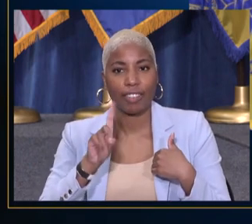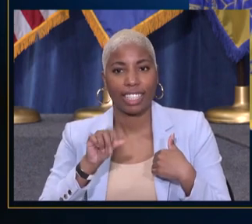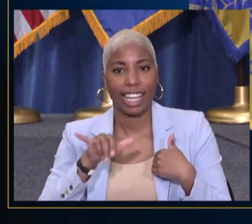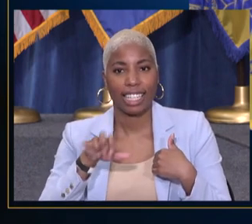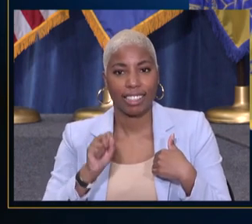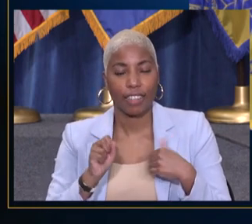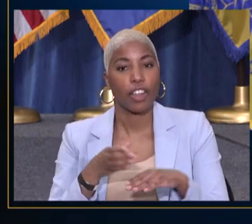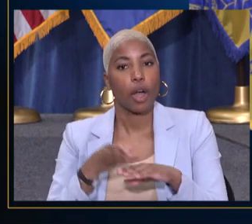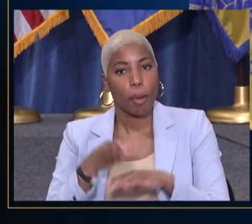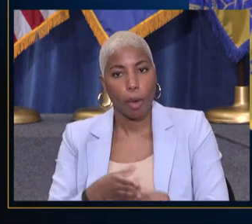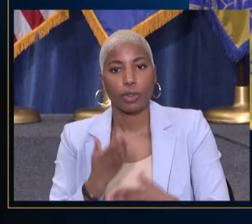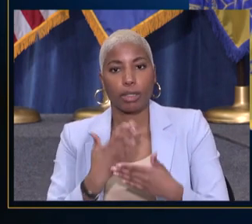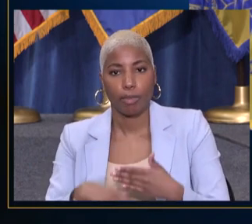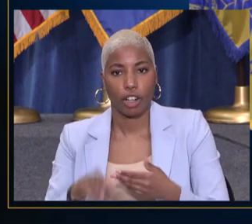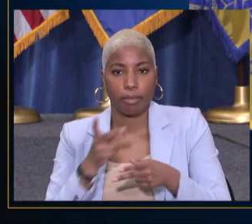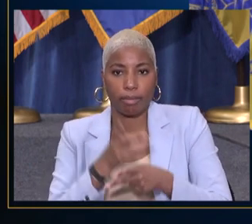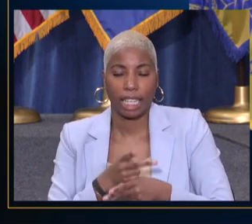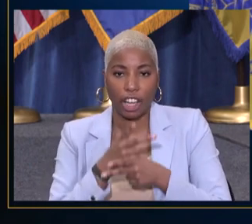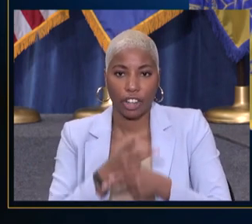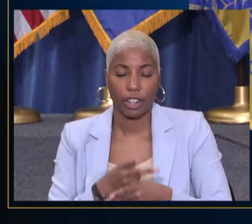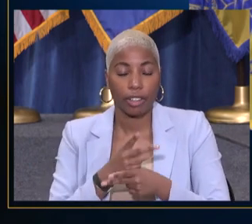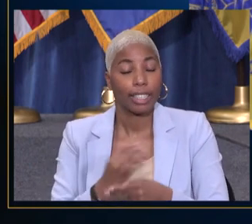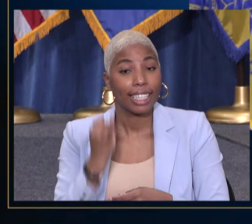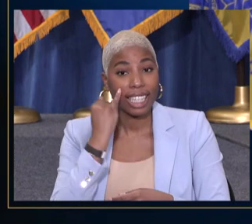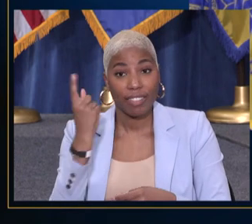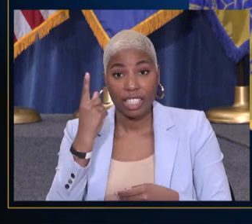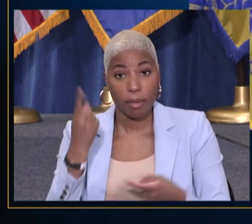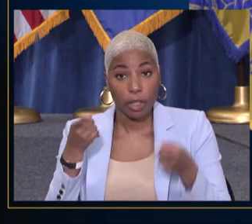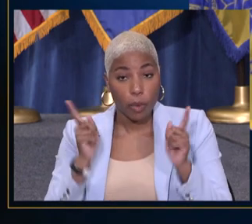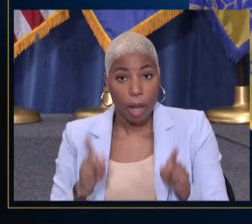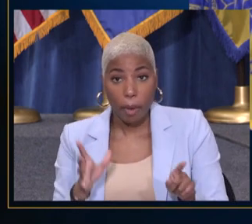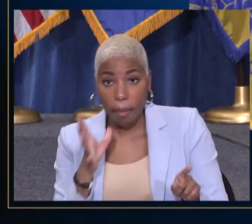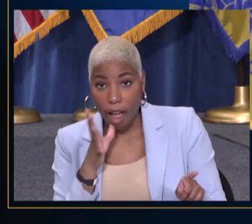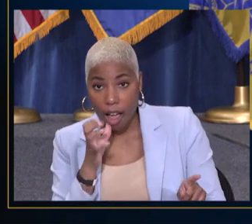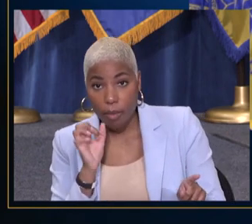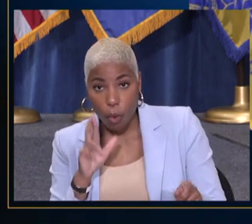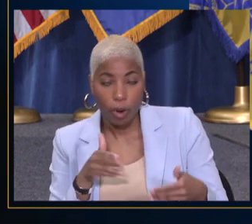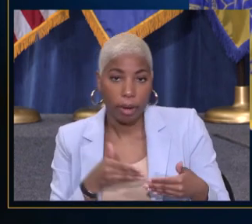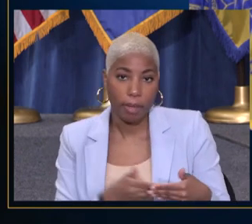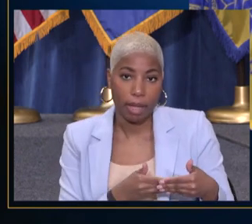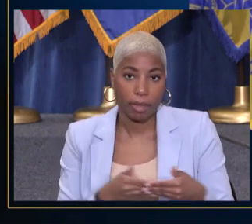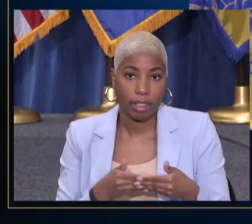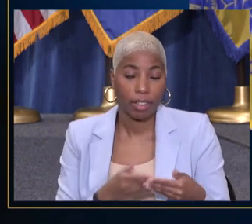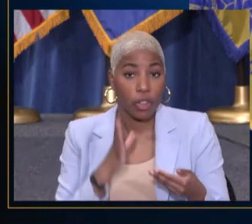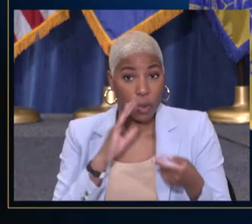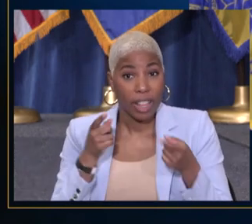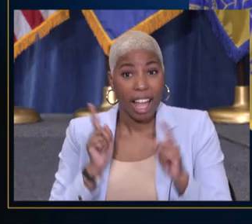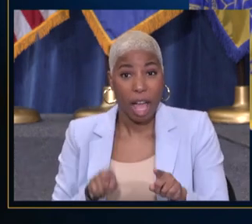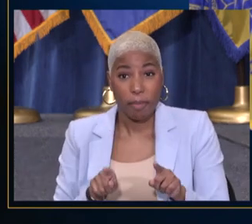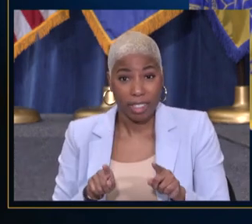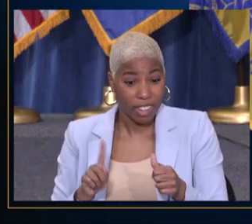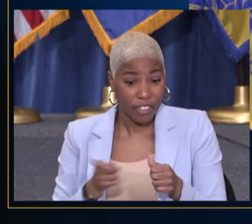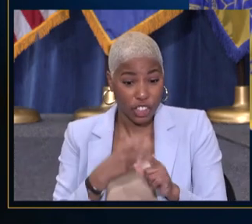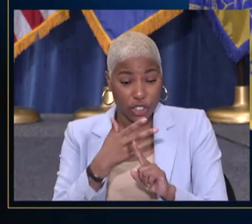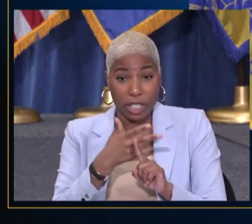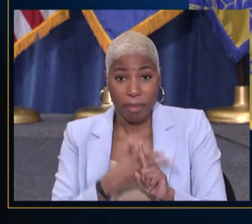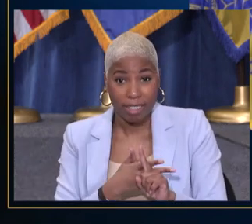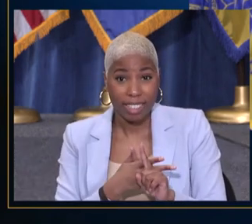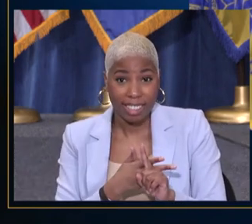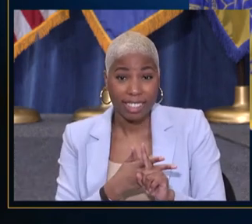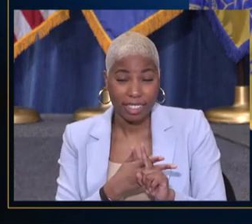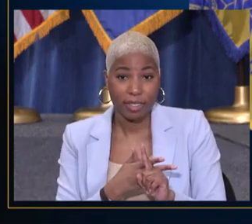care. Because we know that if something is going to happen to mom or baby, it's going to happen within those first 3 months, more than